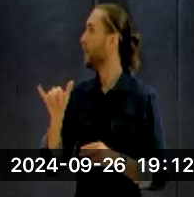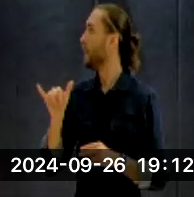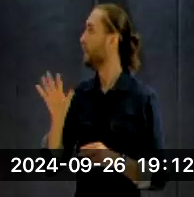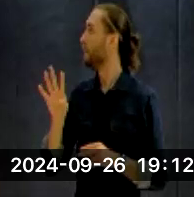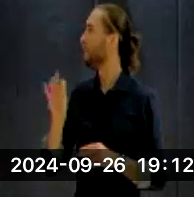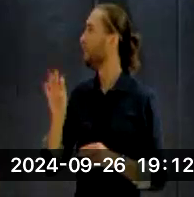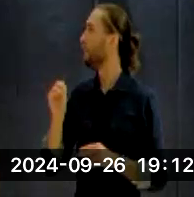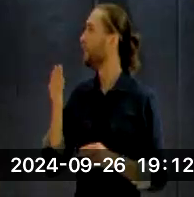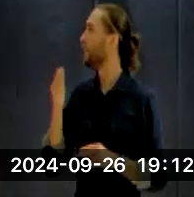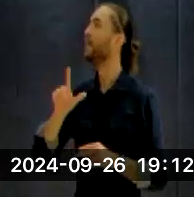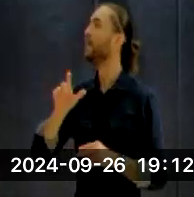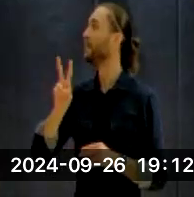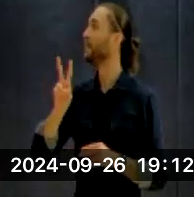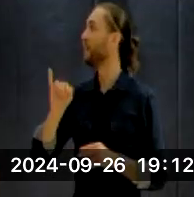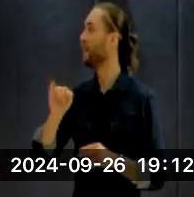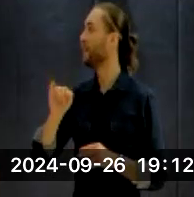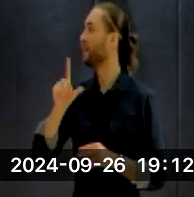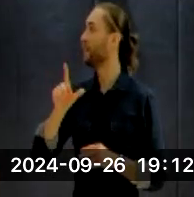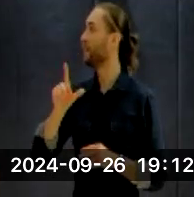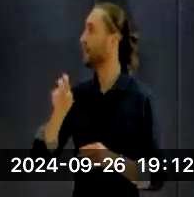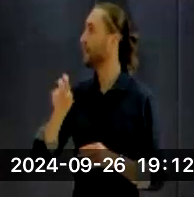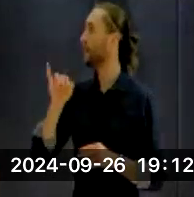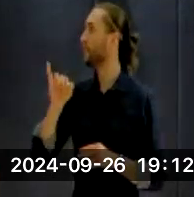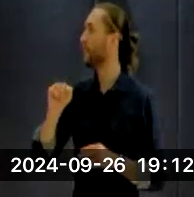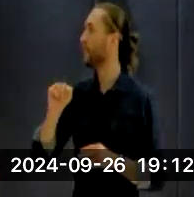Hi, my name is Levi Giappaleone.